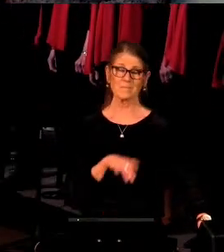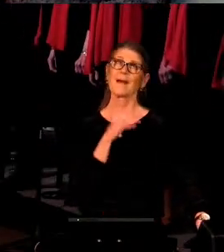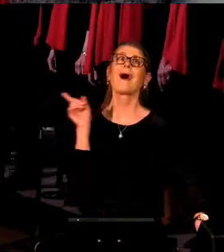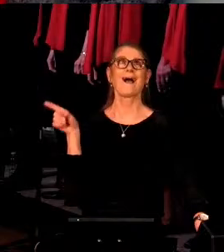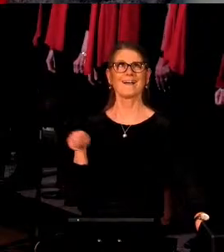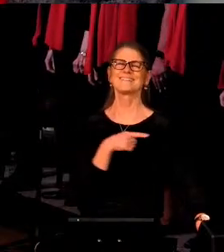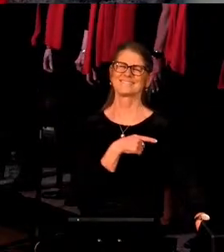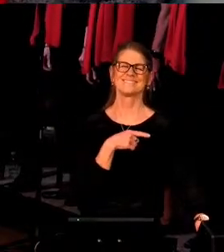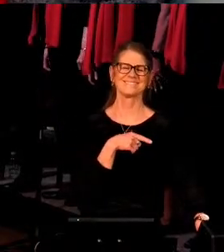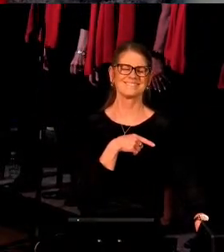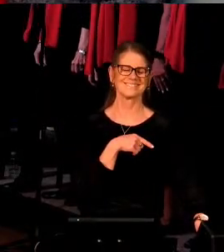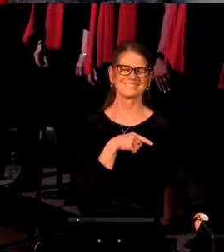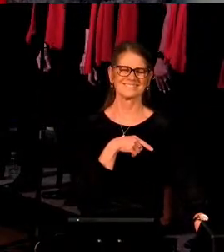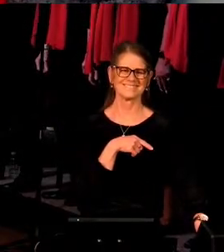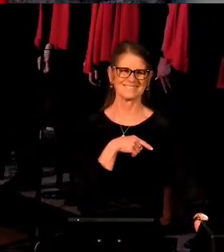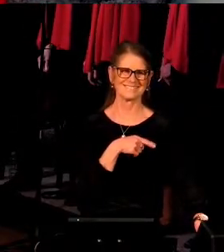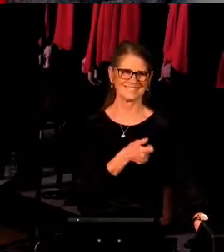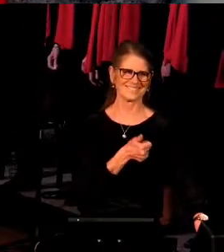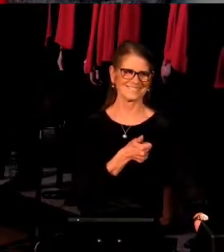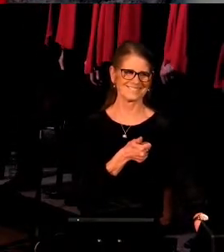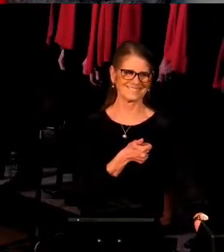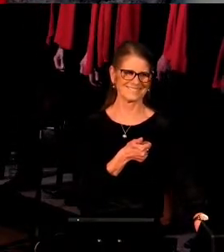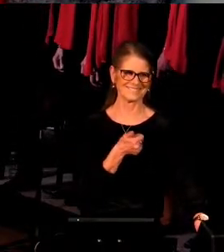Testing. Ah, there we go.